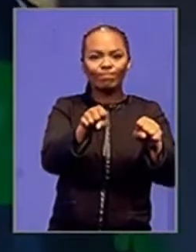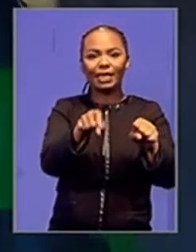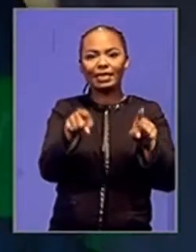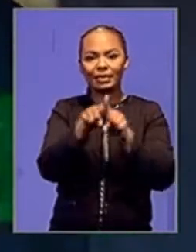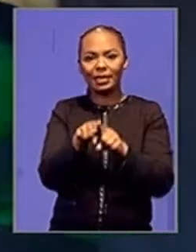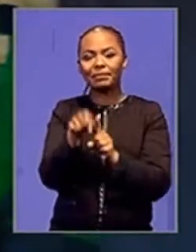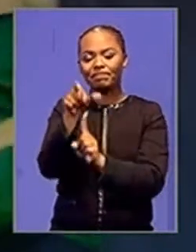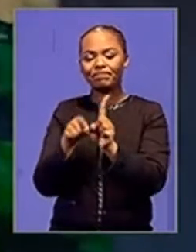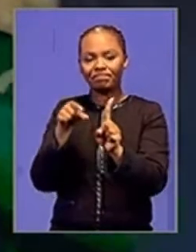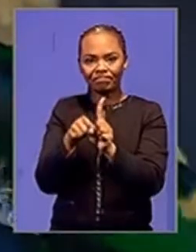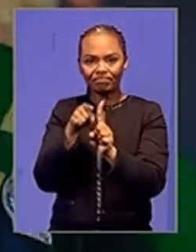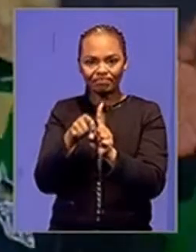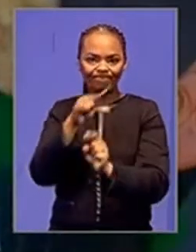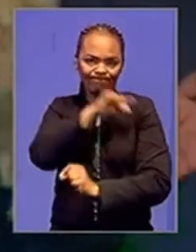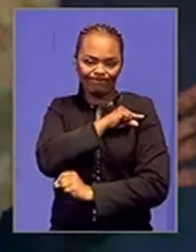Zuma. Mr.